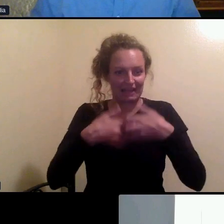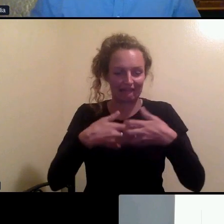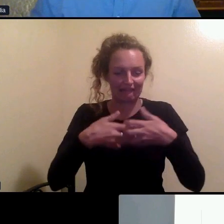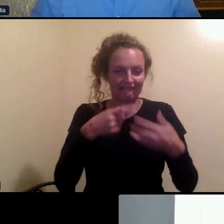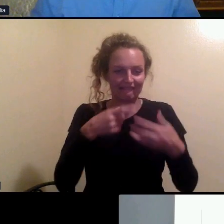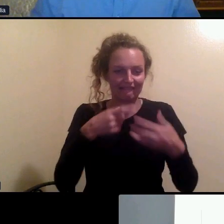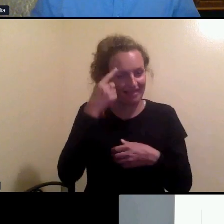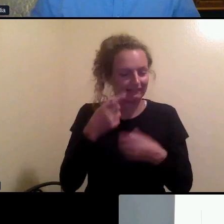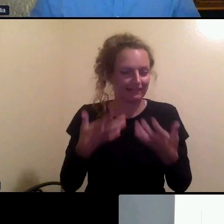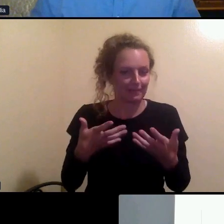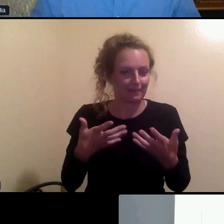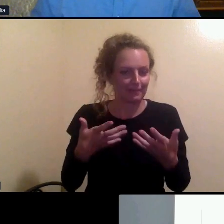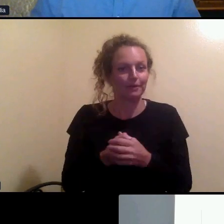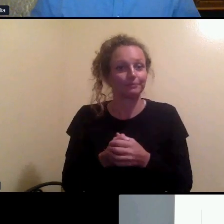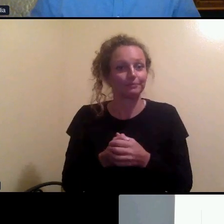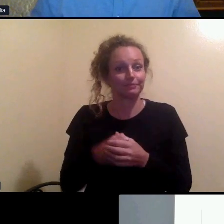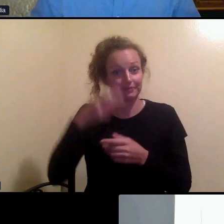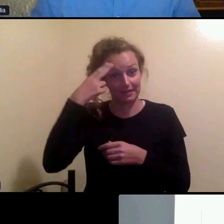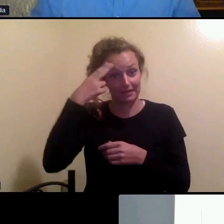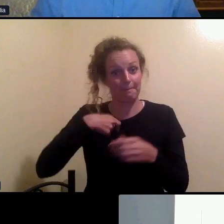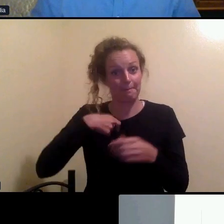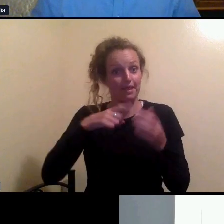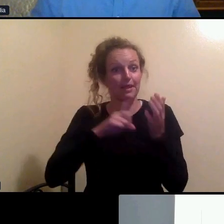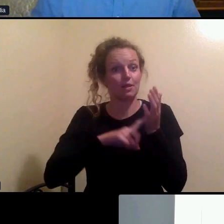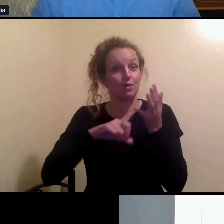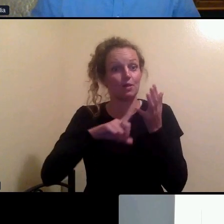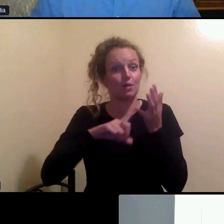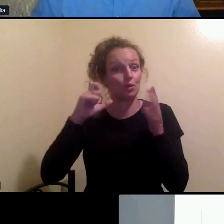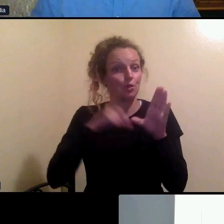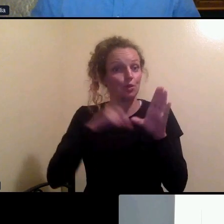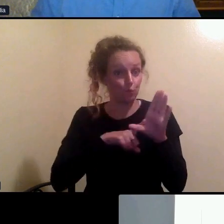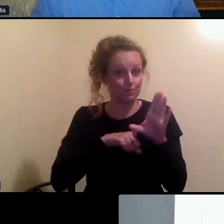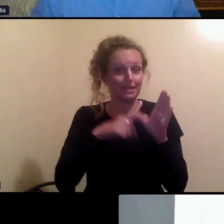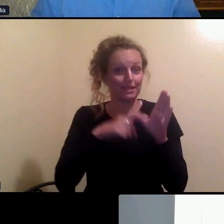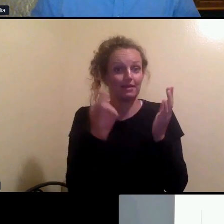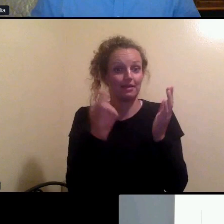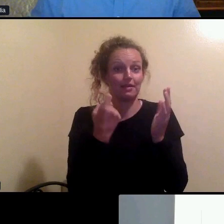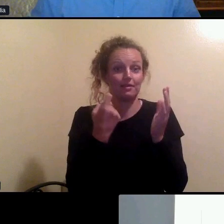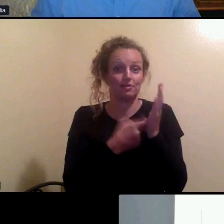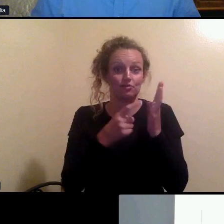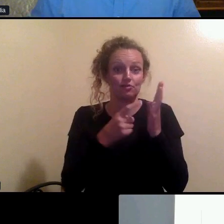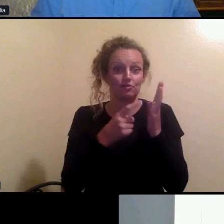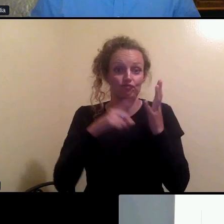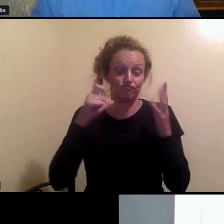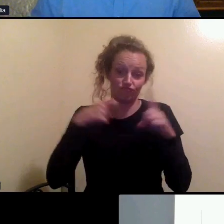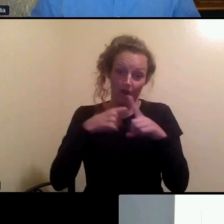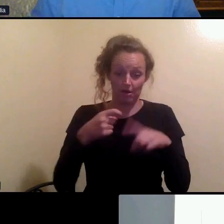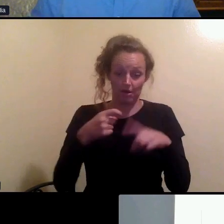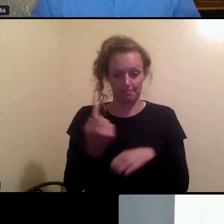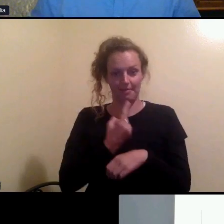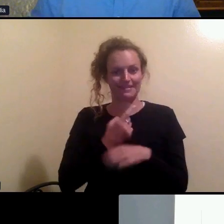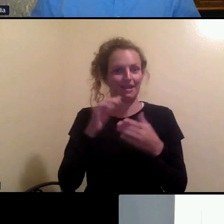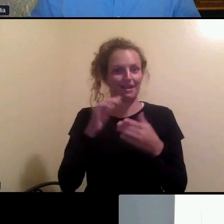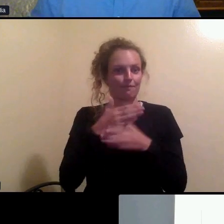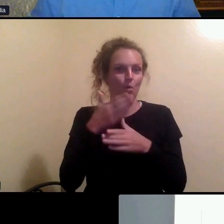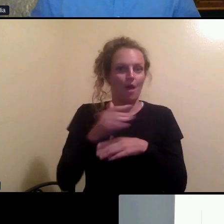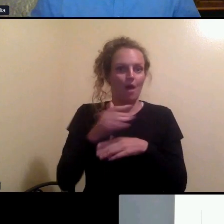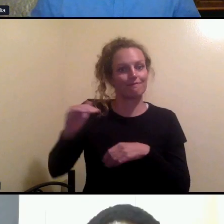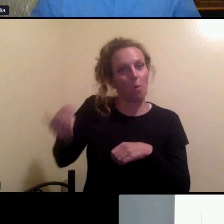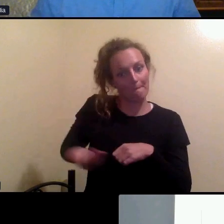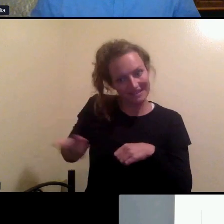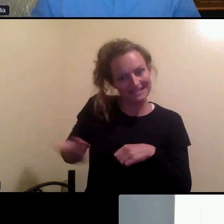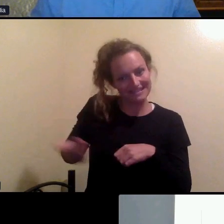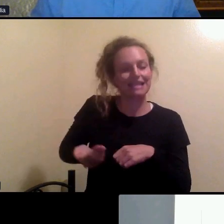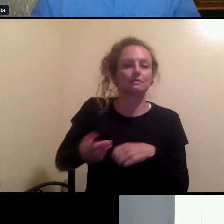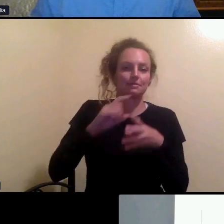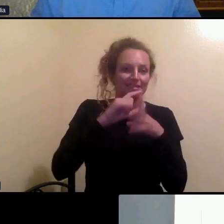Lucy Ruck. I work for Business Disability Forum. If you haven't heard of us before, we work with businesses on a global and